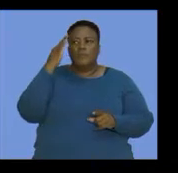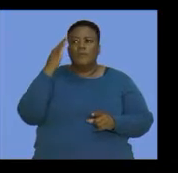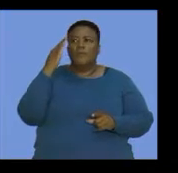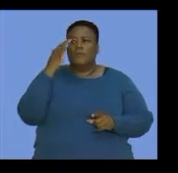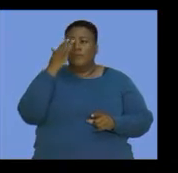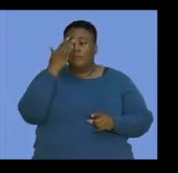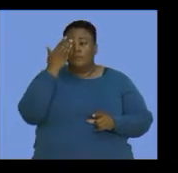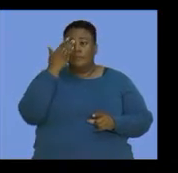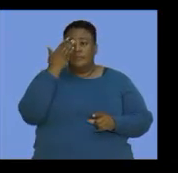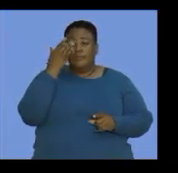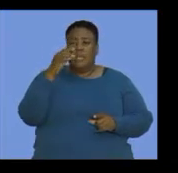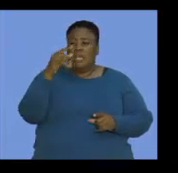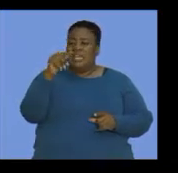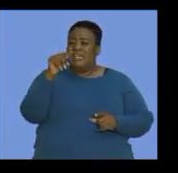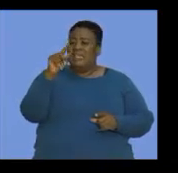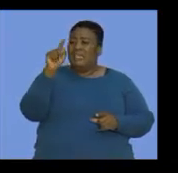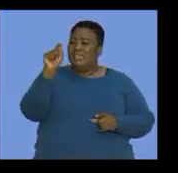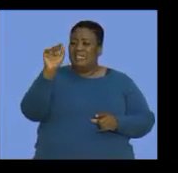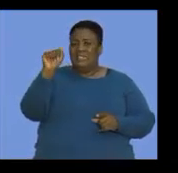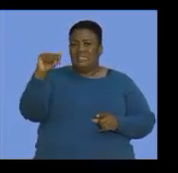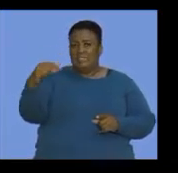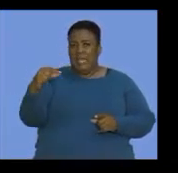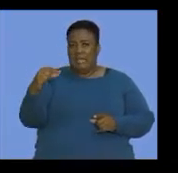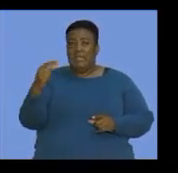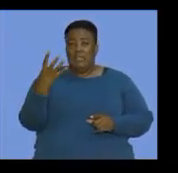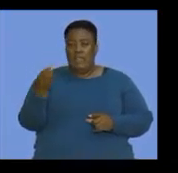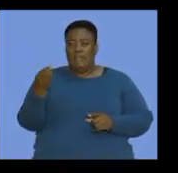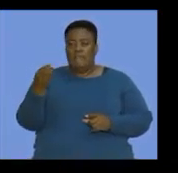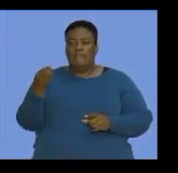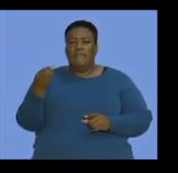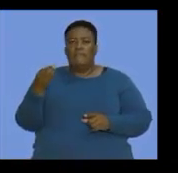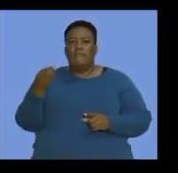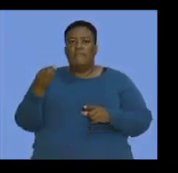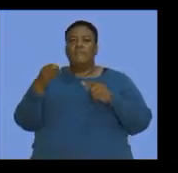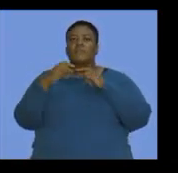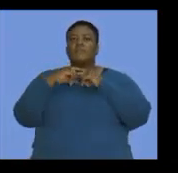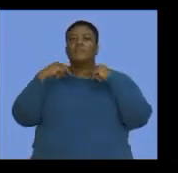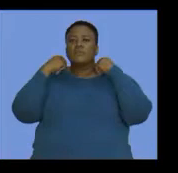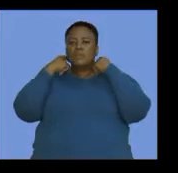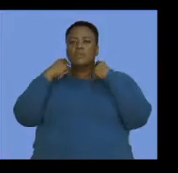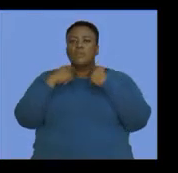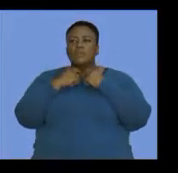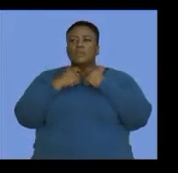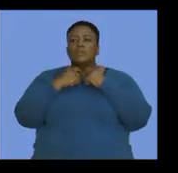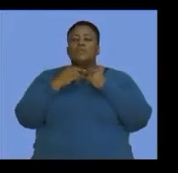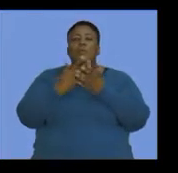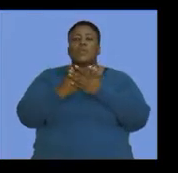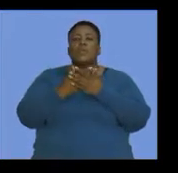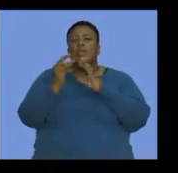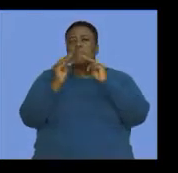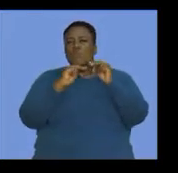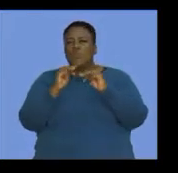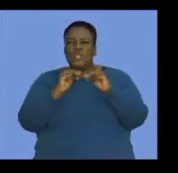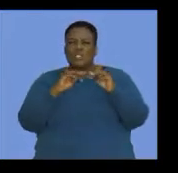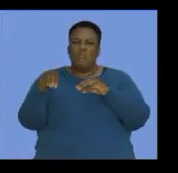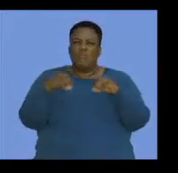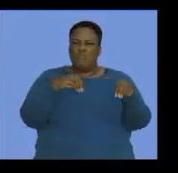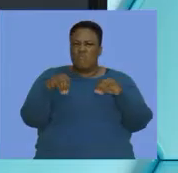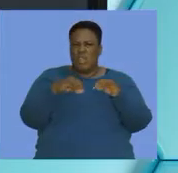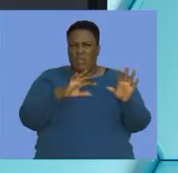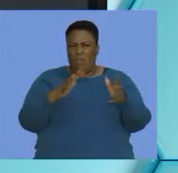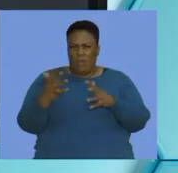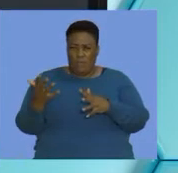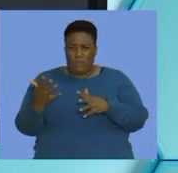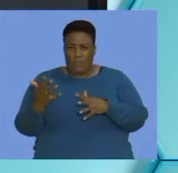pro tags that have been fitted into these rhinos as collars to monitor their movement. And so if we can monitor the